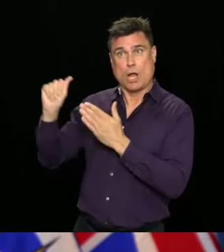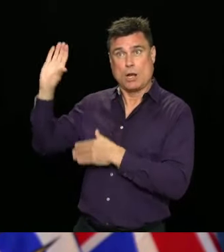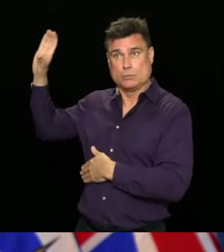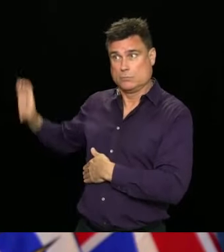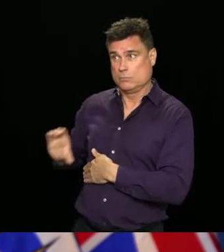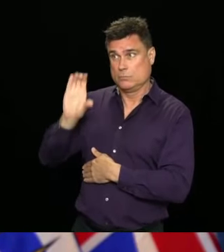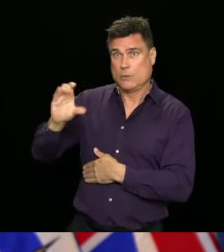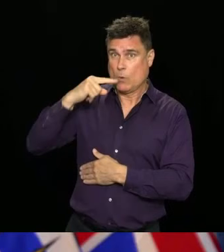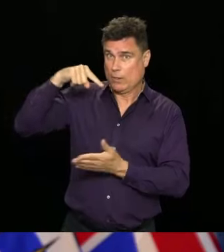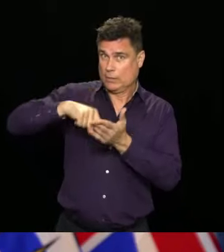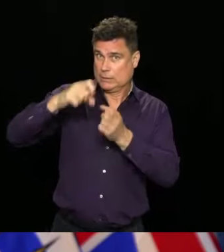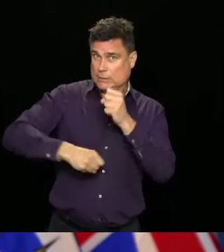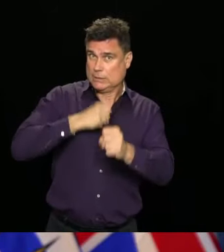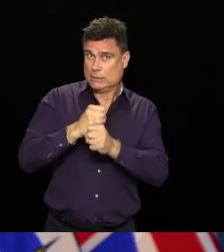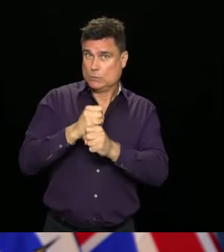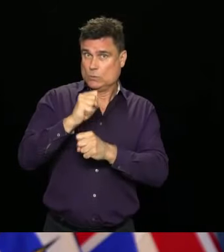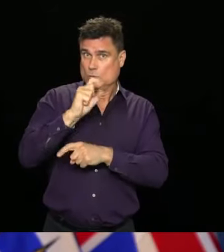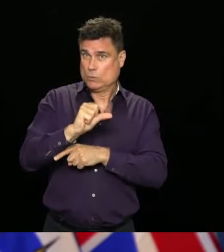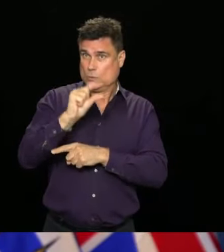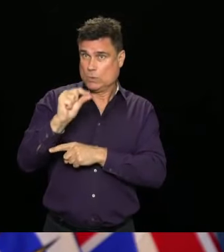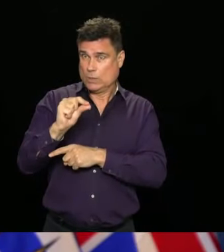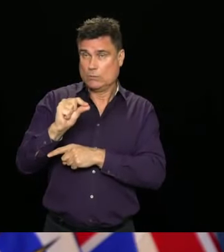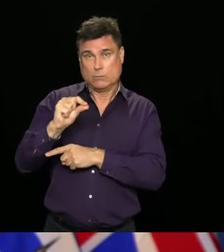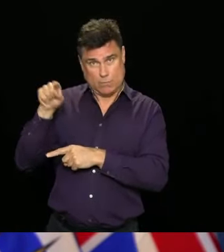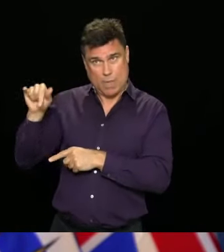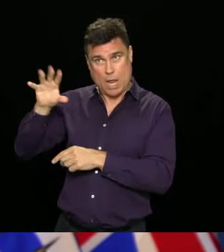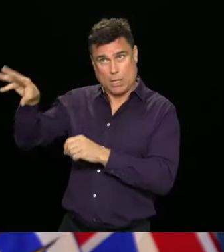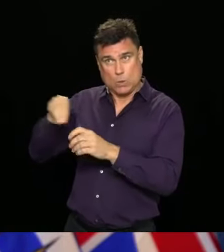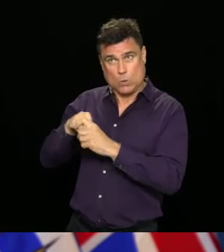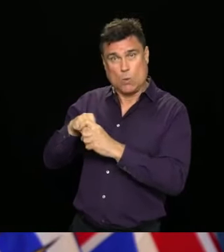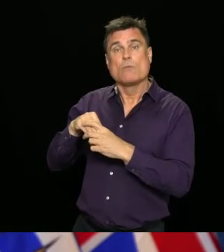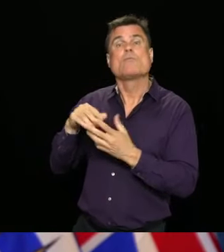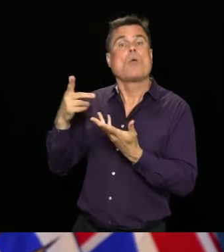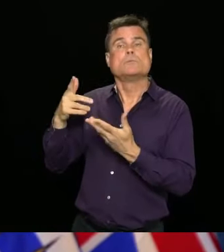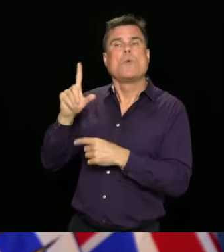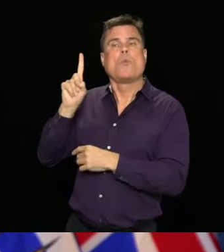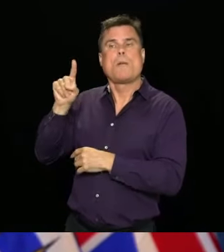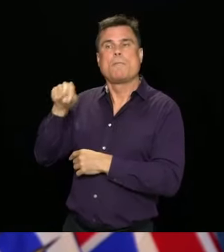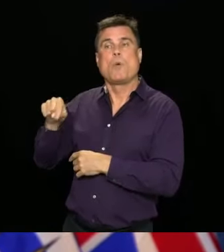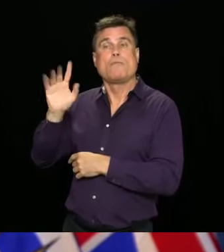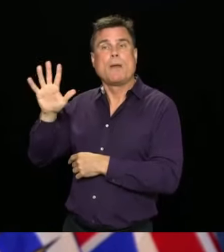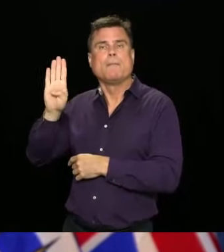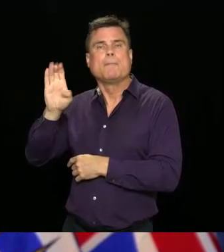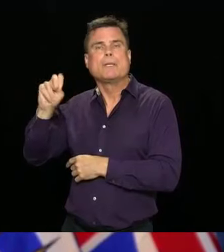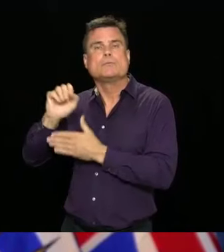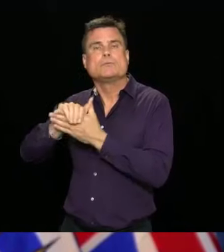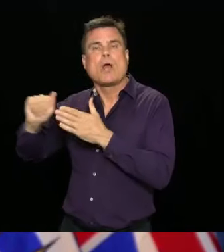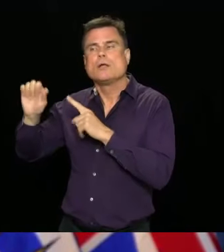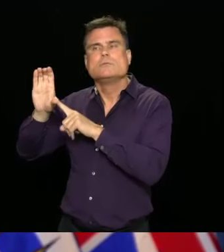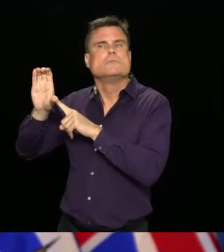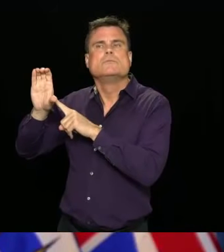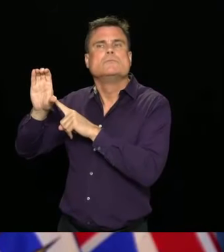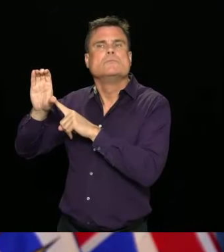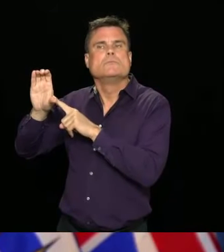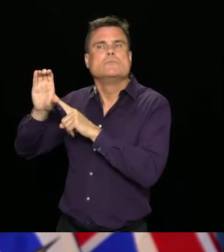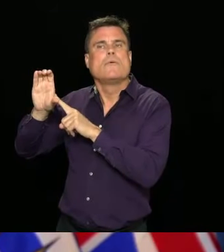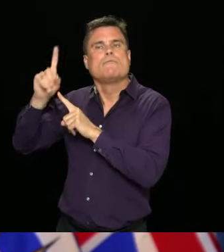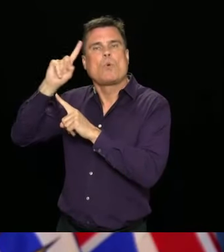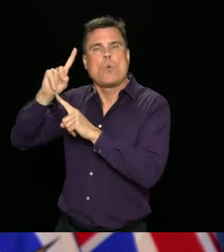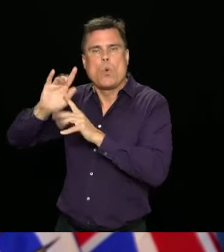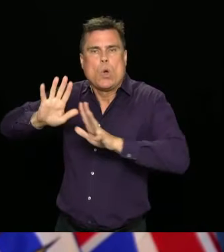this year, and in that is the $1.5 billion recovery plan. That